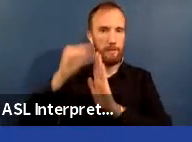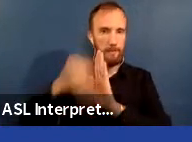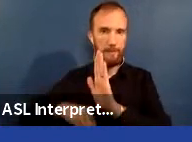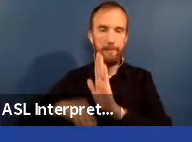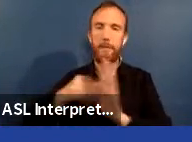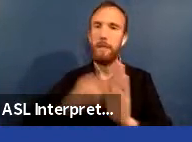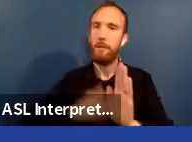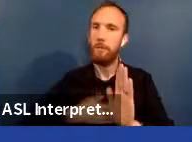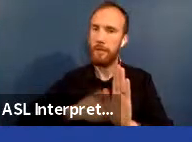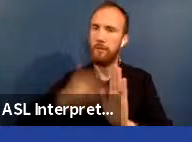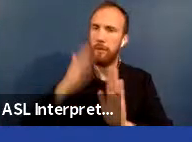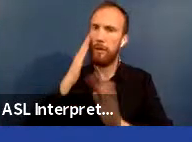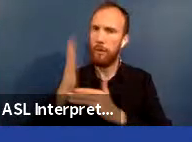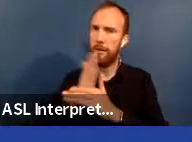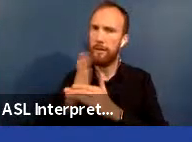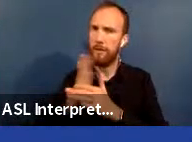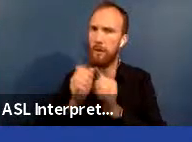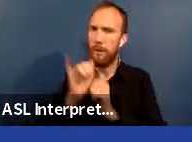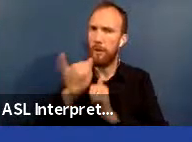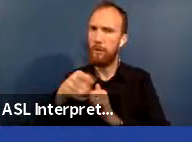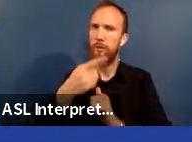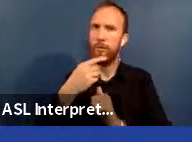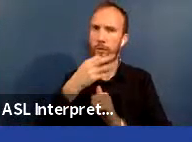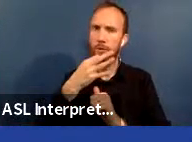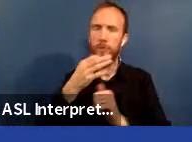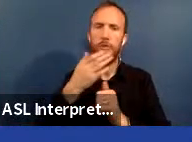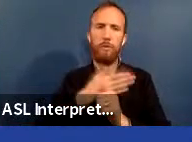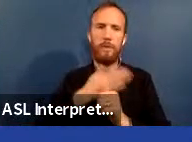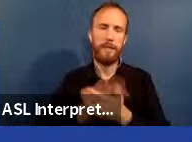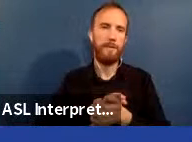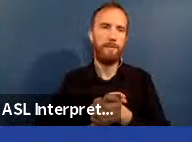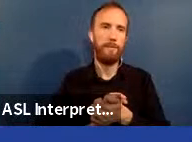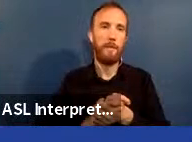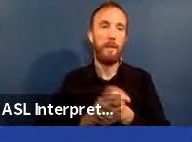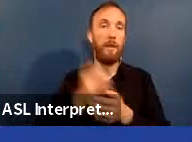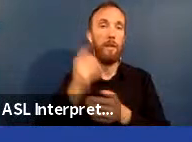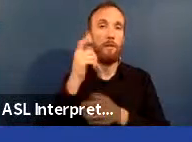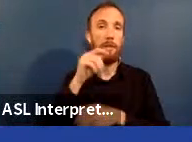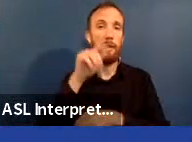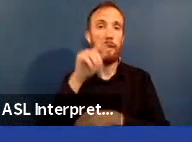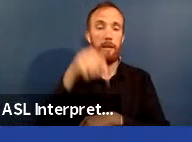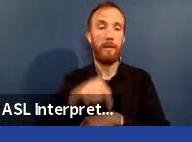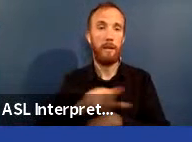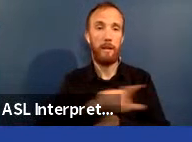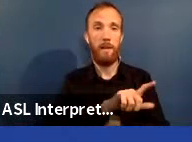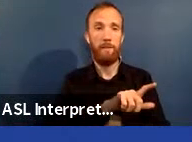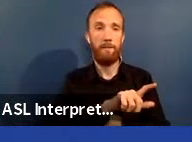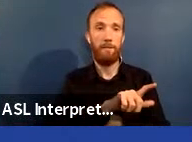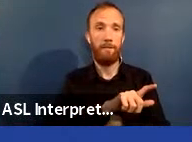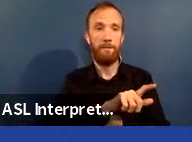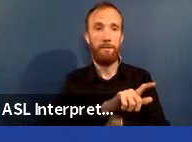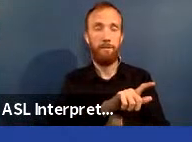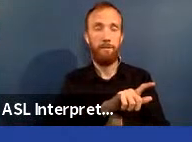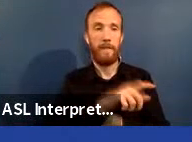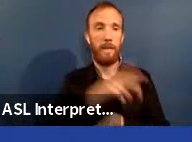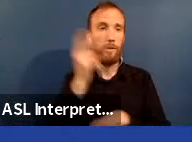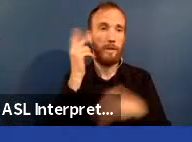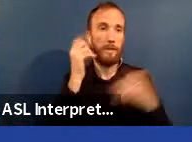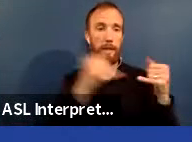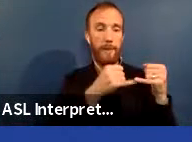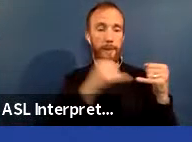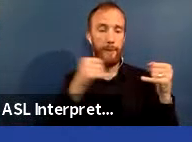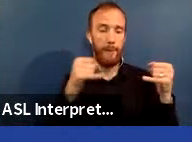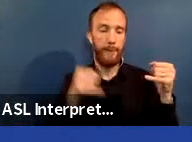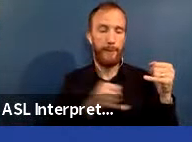soon. So we just wanted to make a note here. You'll see on the bottom left, there is a dashed box in